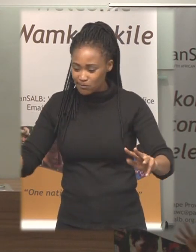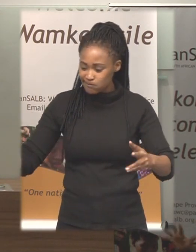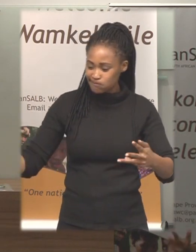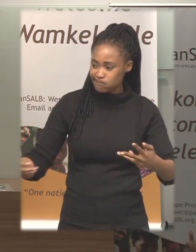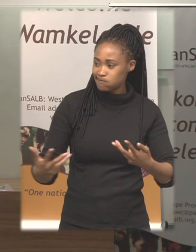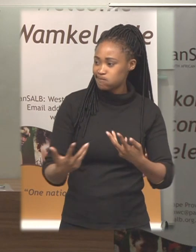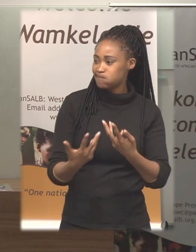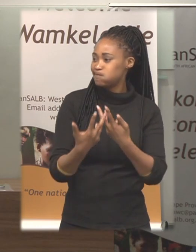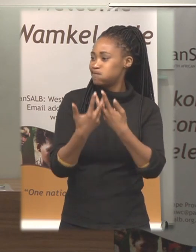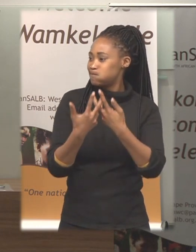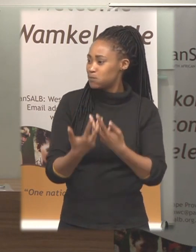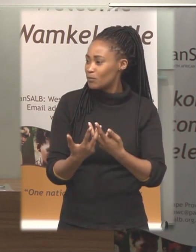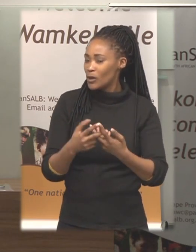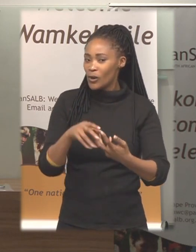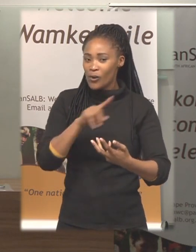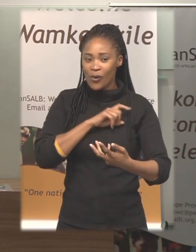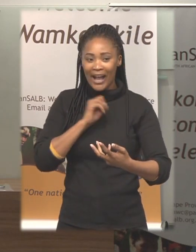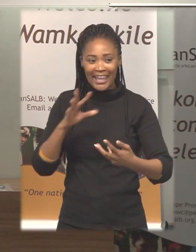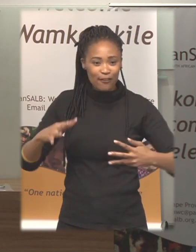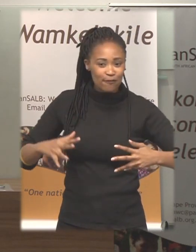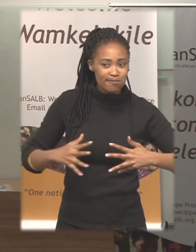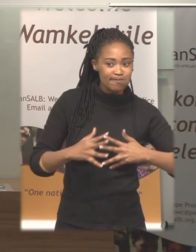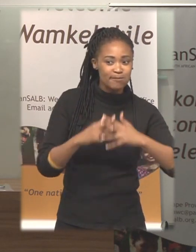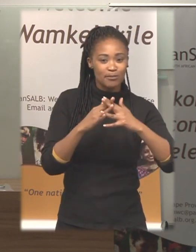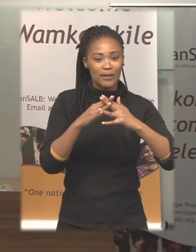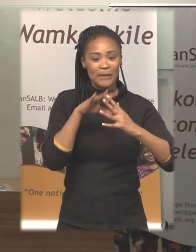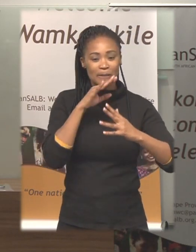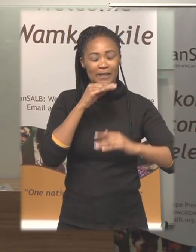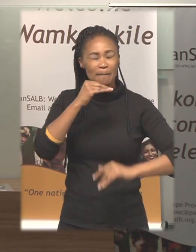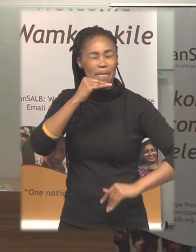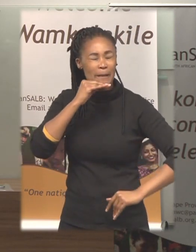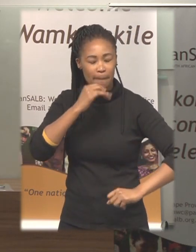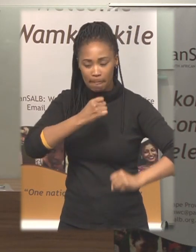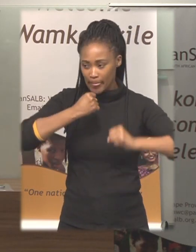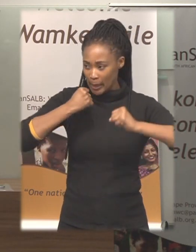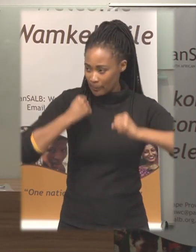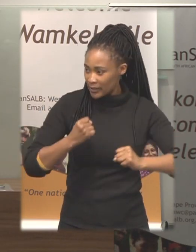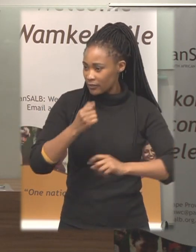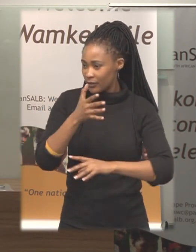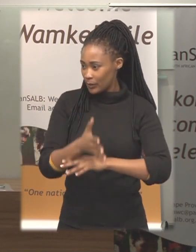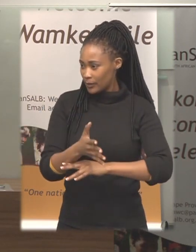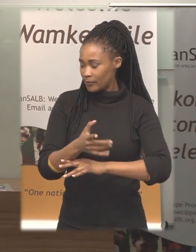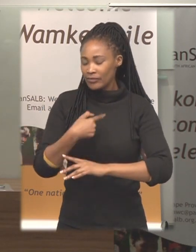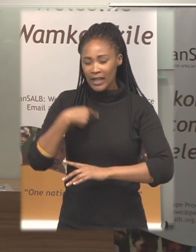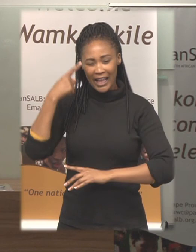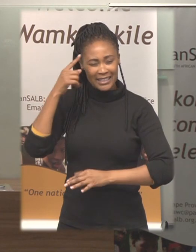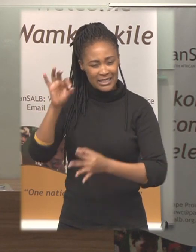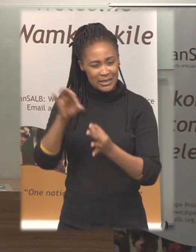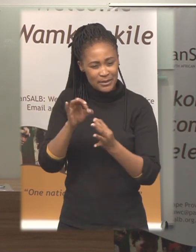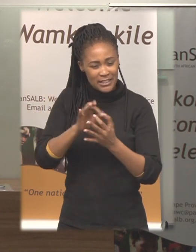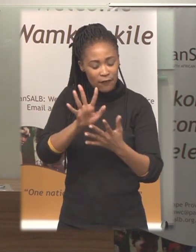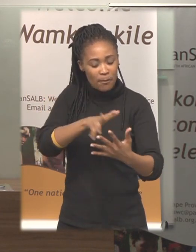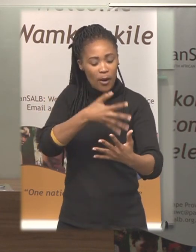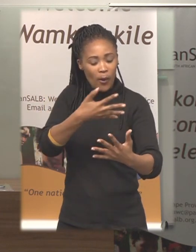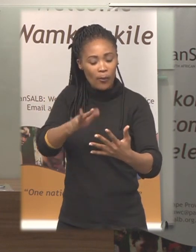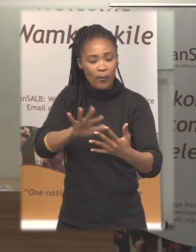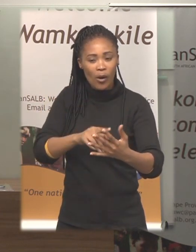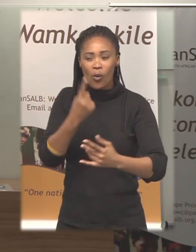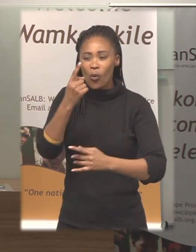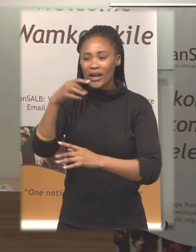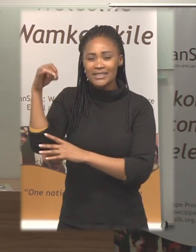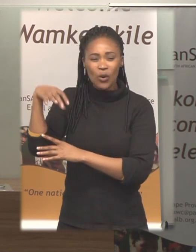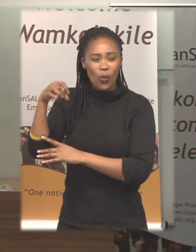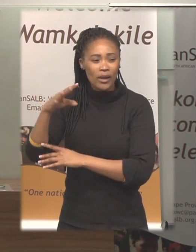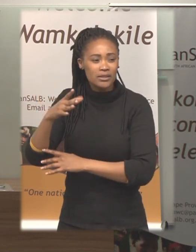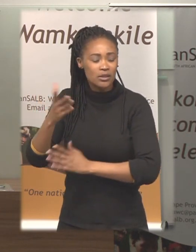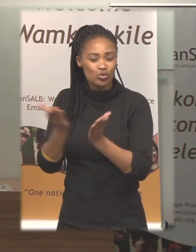meaning much more powerfully. And I think that's the case in this particular poem, which was written by a Soweto school